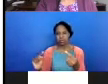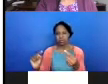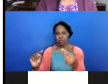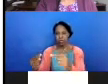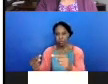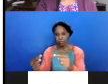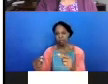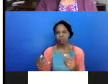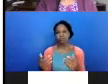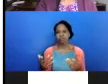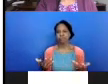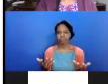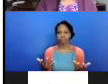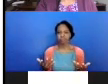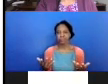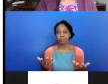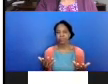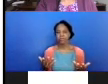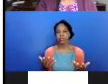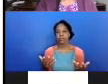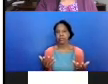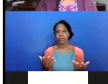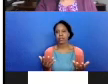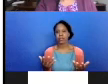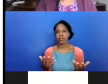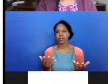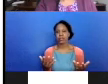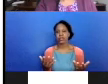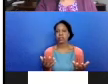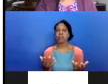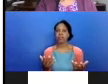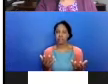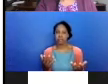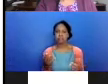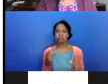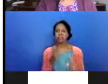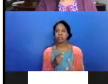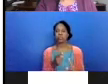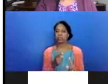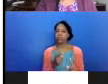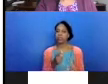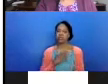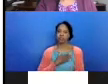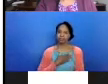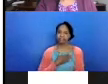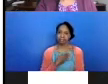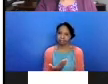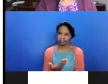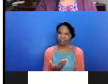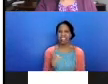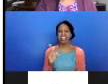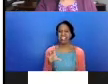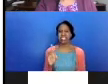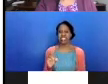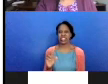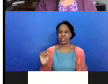to acknowledge, for the person who did the harm to acknowledge the abuse, agreeing to a plan to stop the abuse. So again, this is the person who's